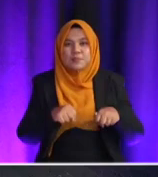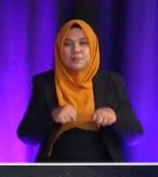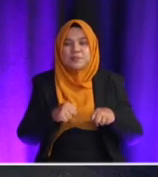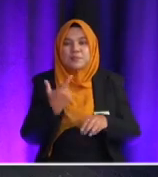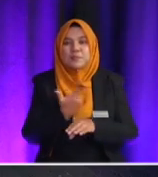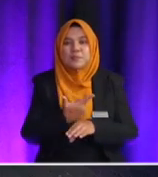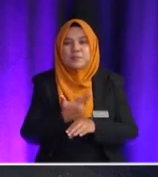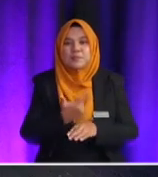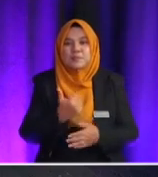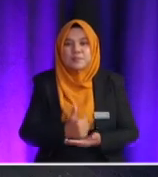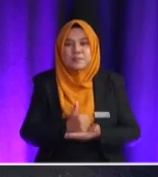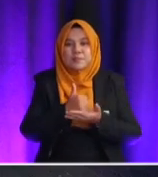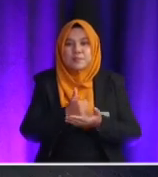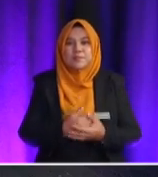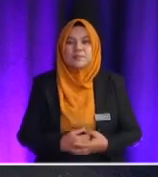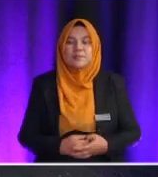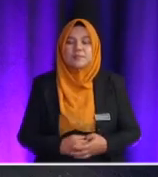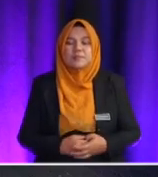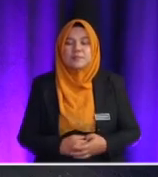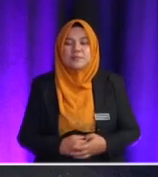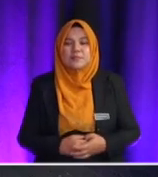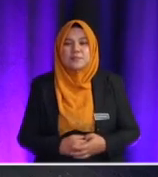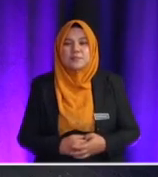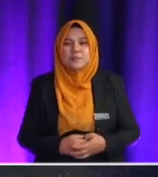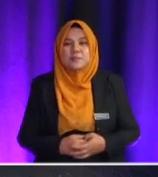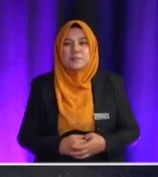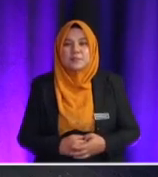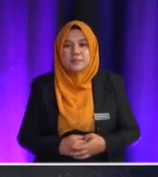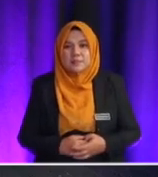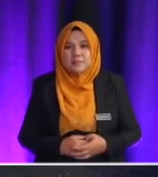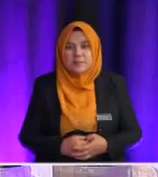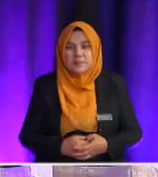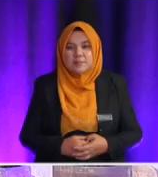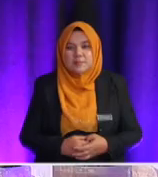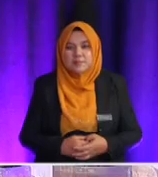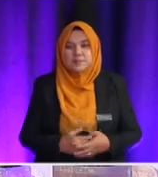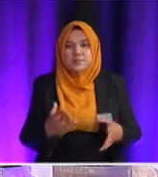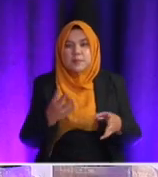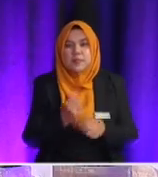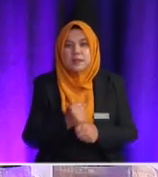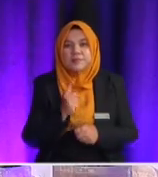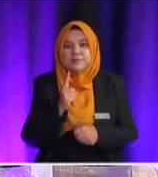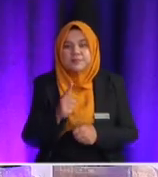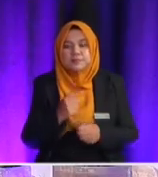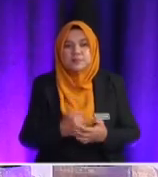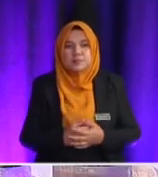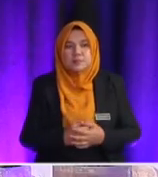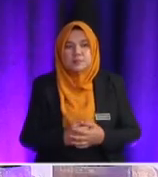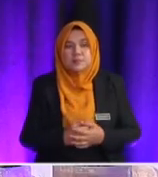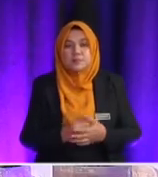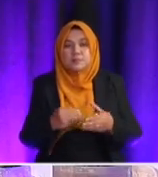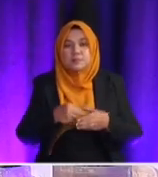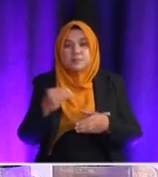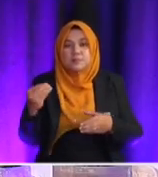most probably. Yeah. All right. So how was Asila's answer? Yes, Asila should get one. All right. It's good okay job. For those out there.